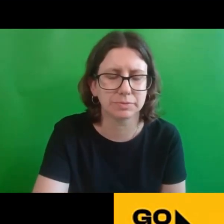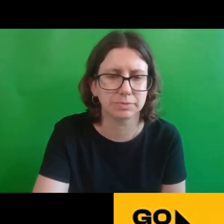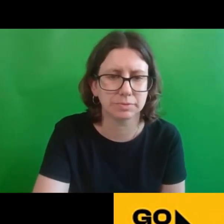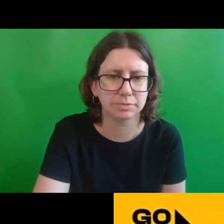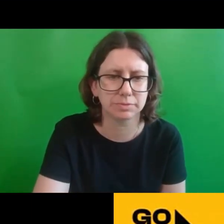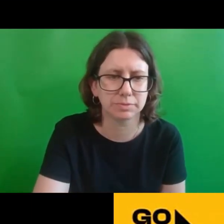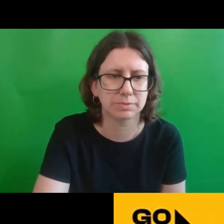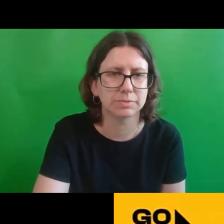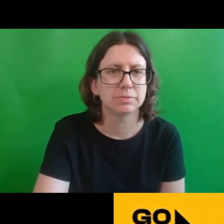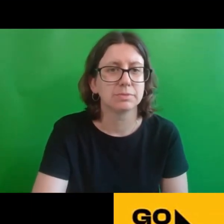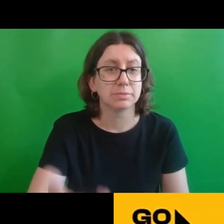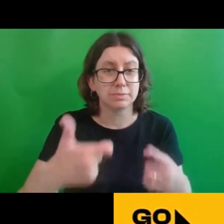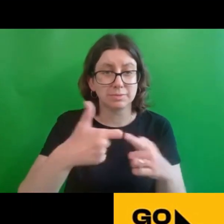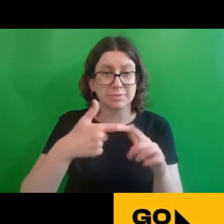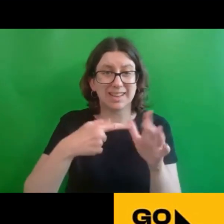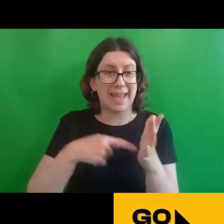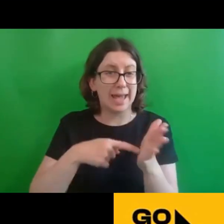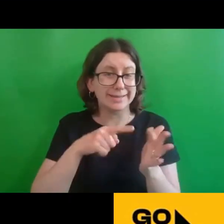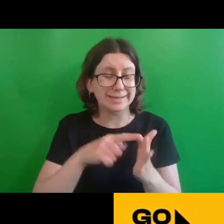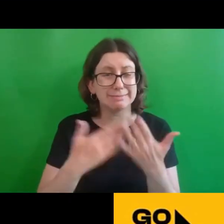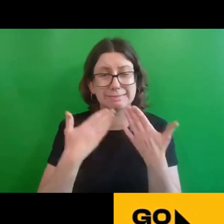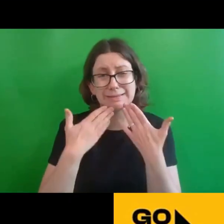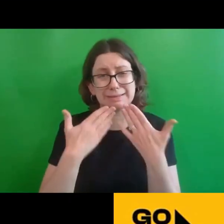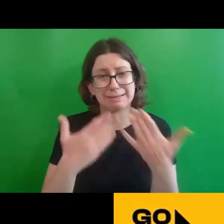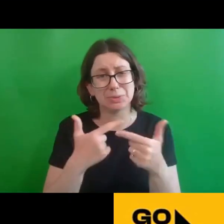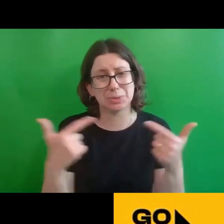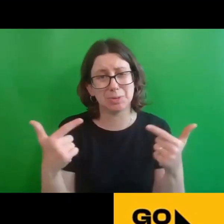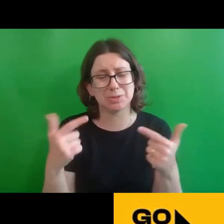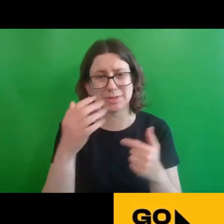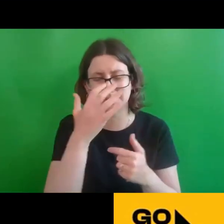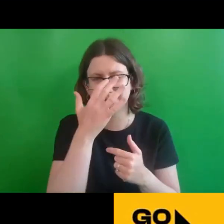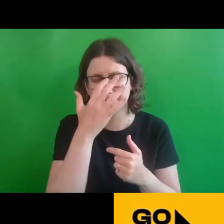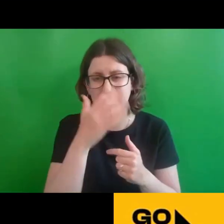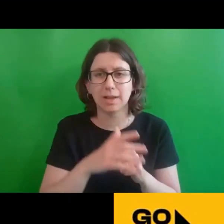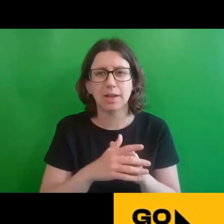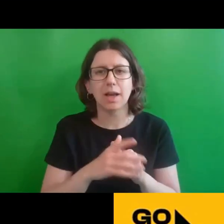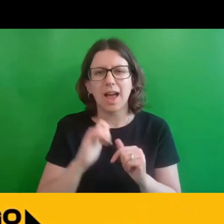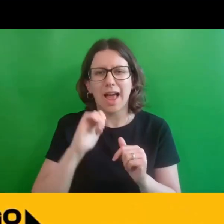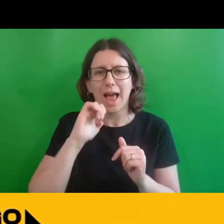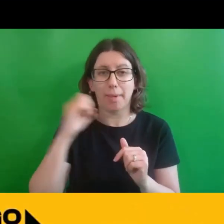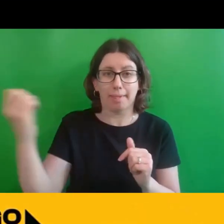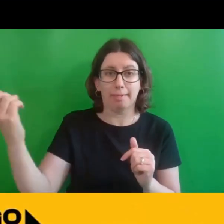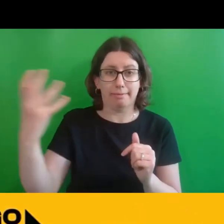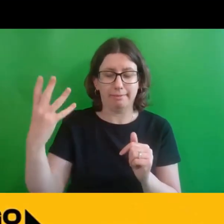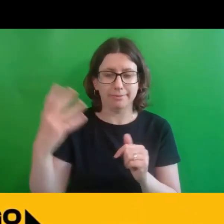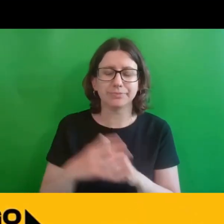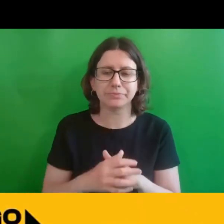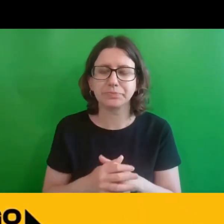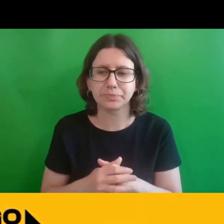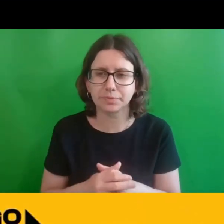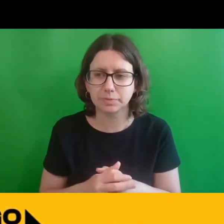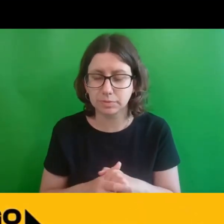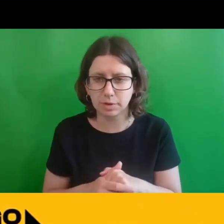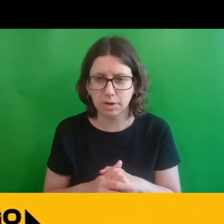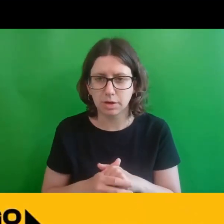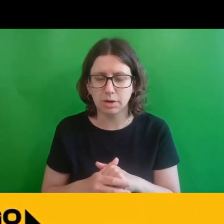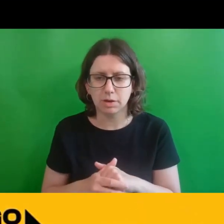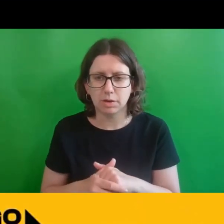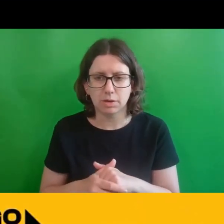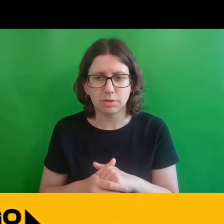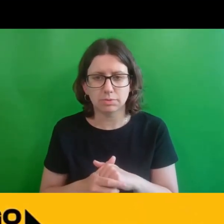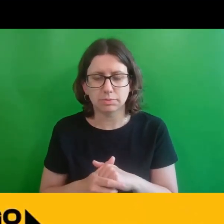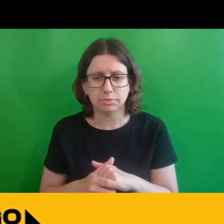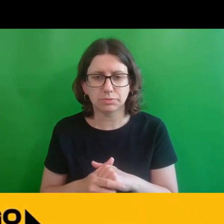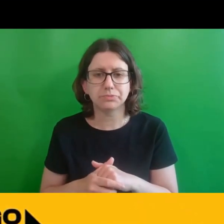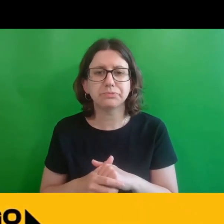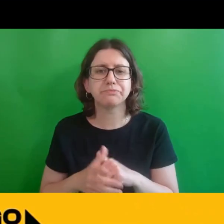Thanks so much. I'm just going to make myself big and thank you so much, Jason, and thank you, David.